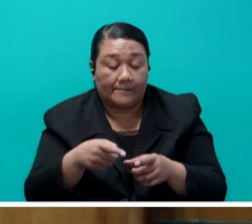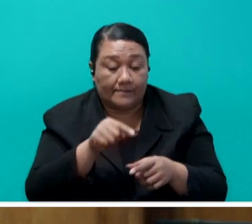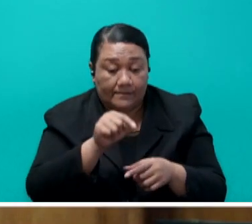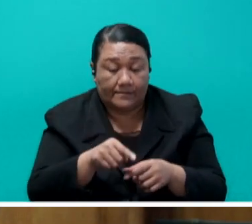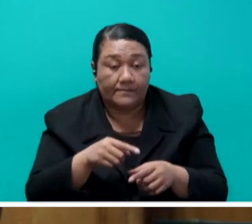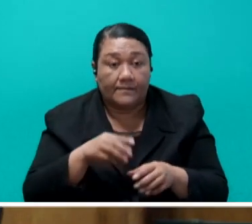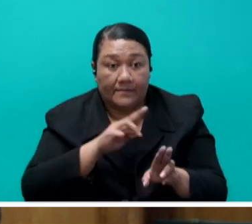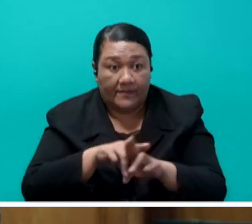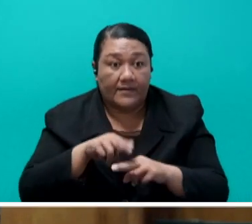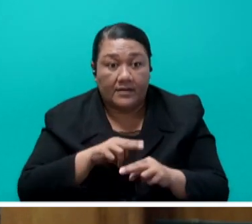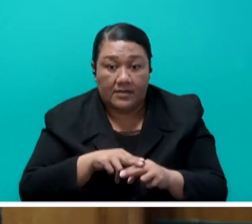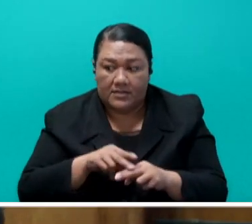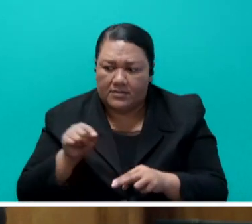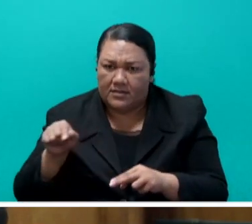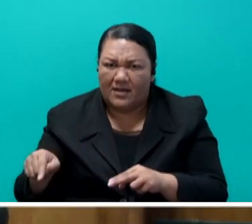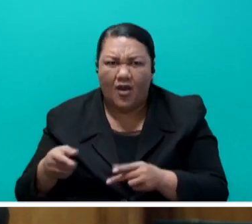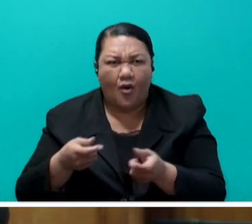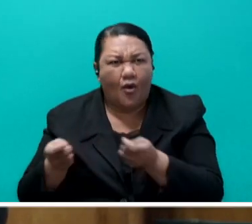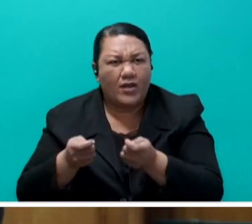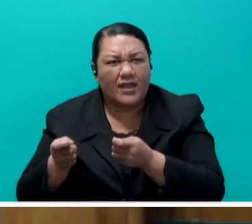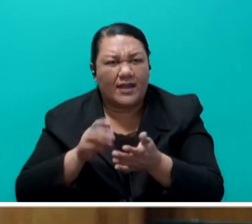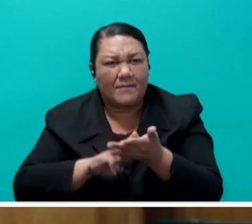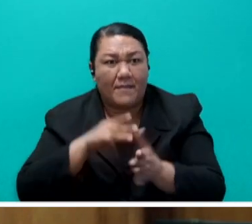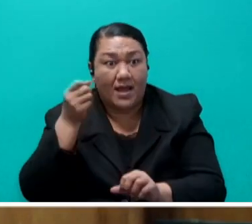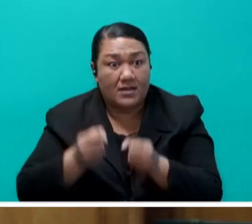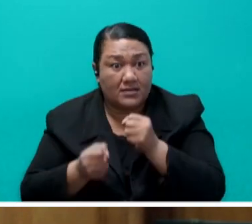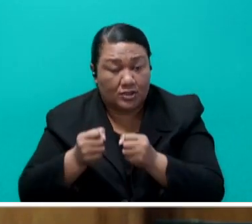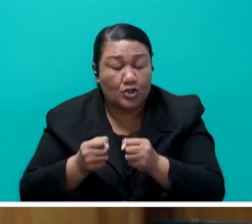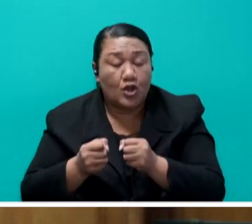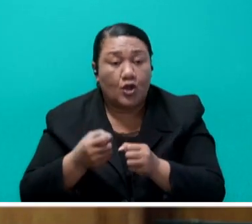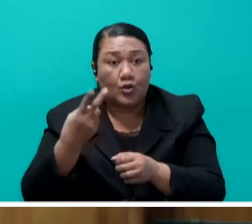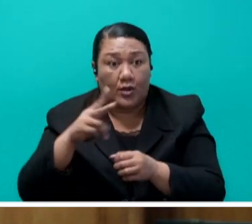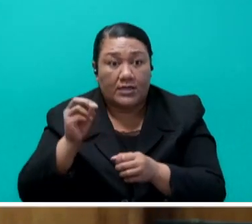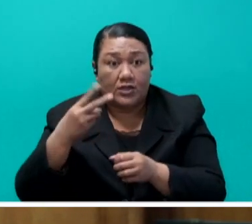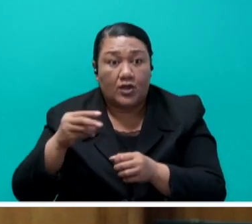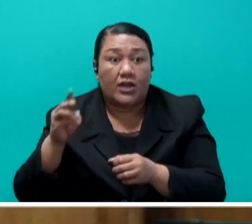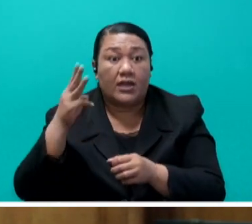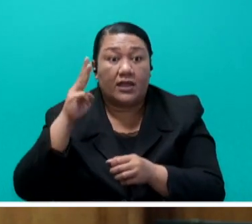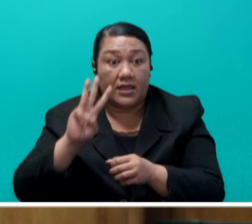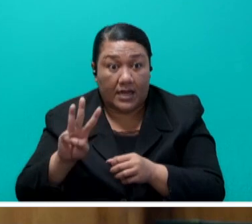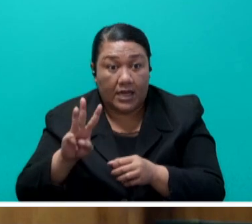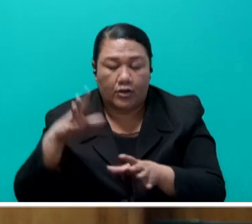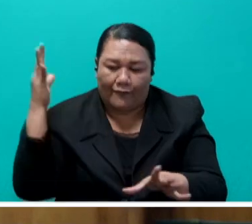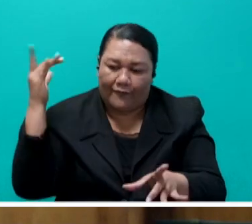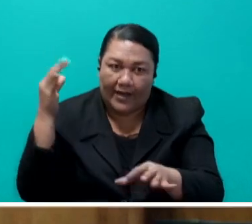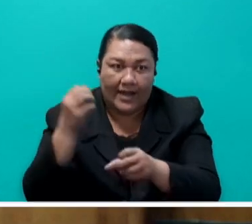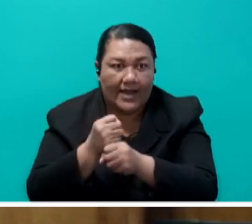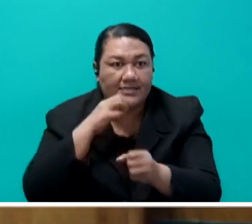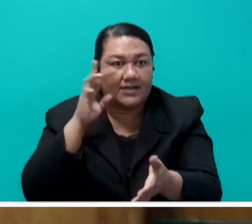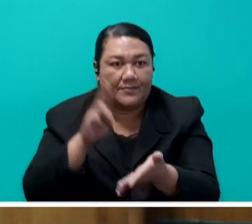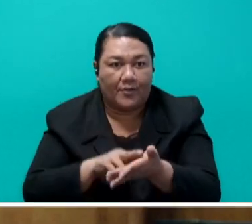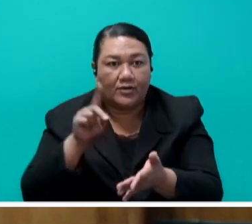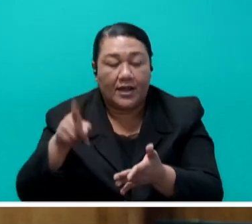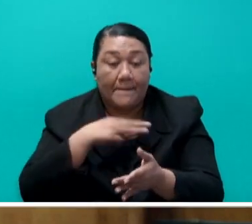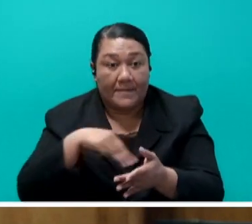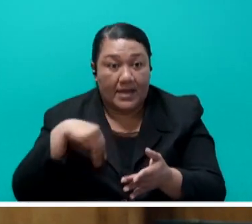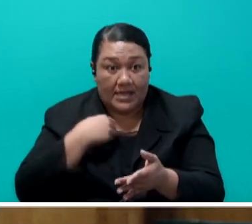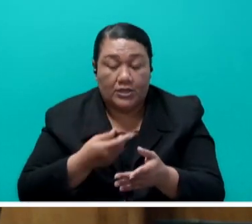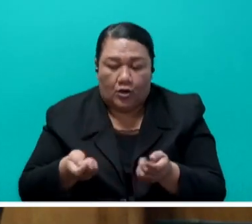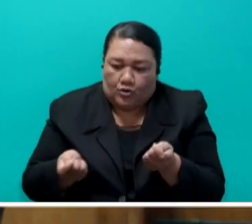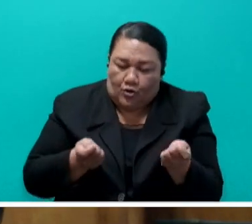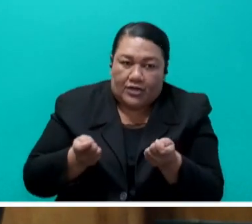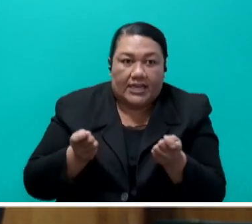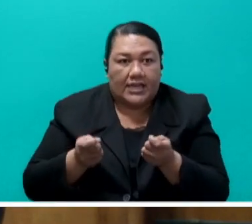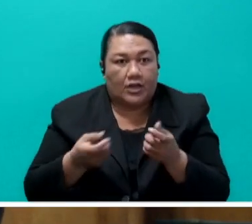by the Secretariat in March 2023 to finalize the report. The Ministry was also coordinated